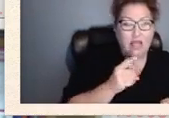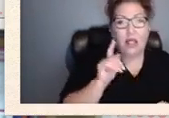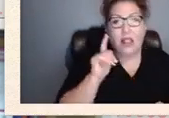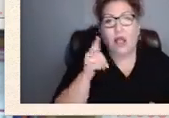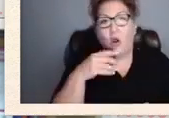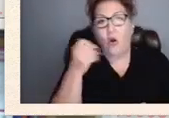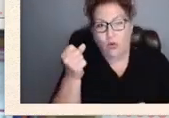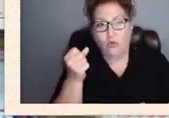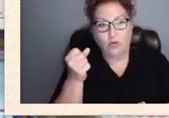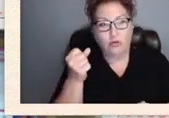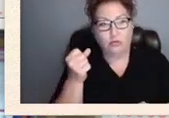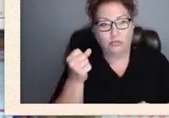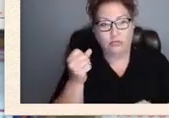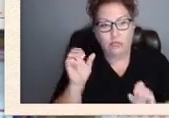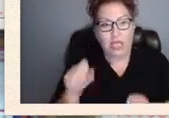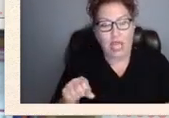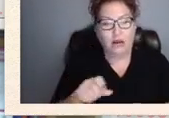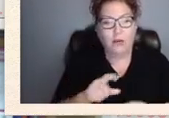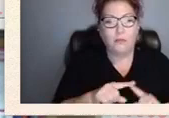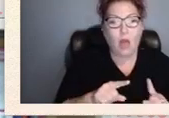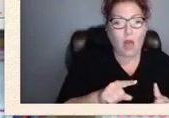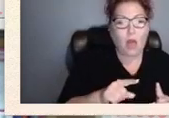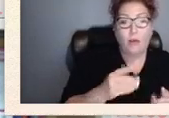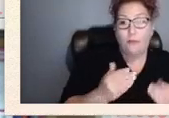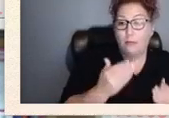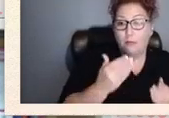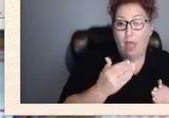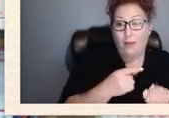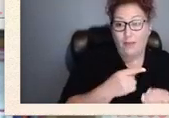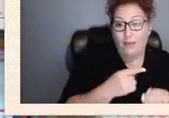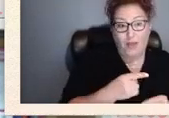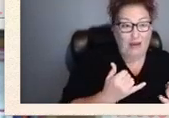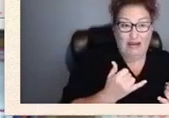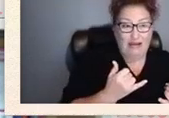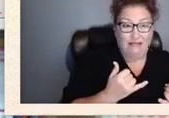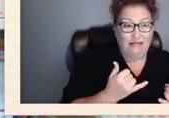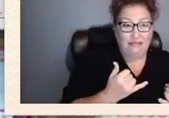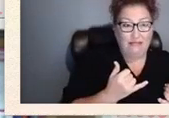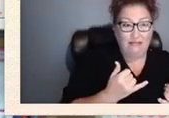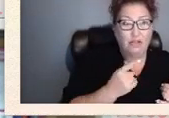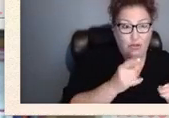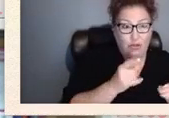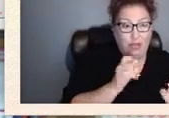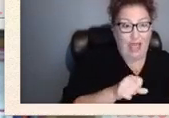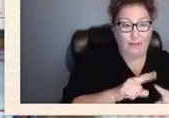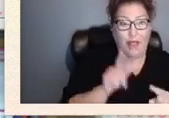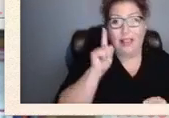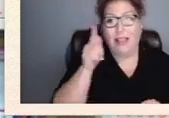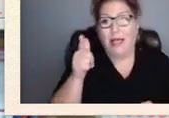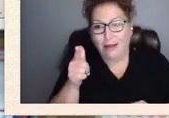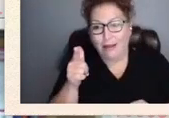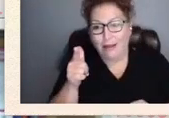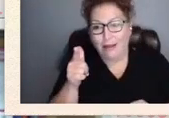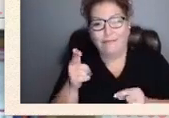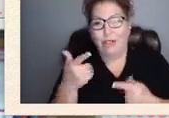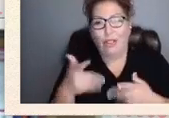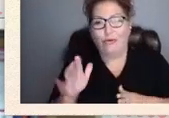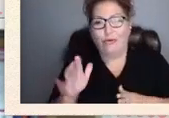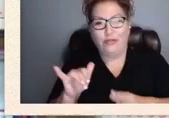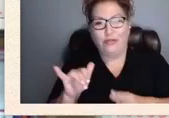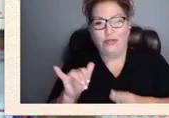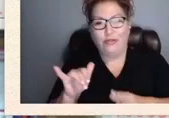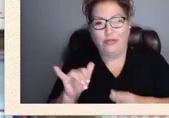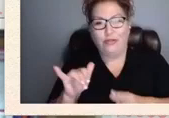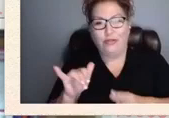much assistance. So we're always going to look at less restrictive alternatives always as an option, and you may have to